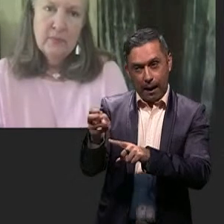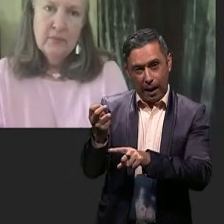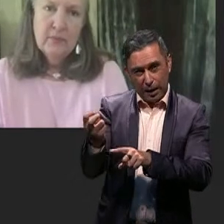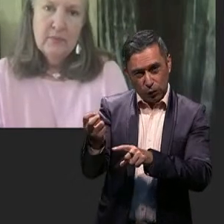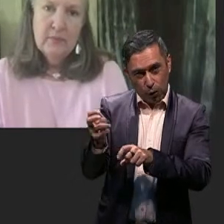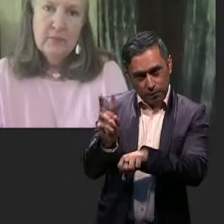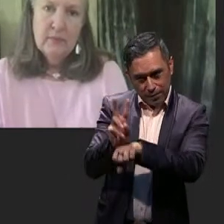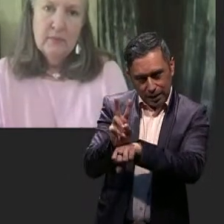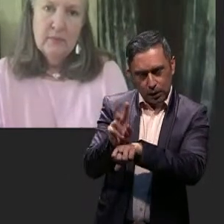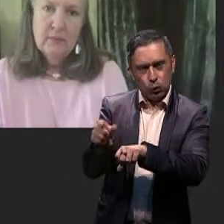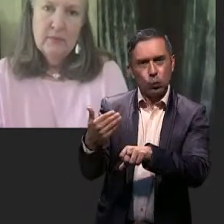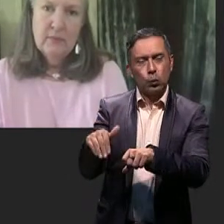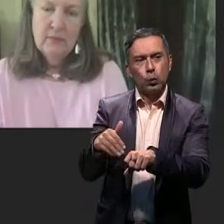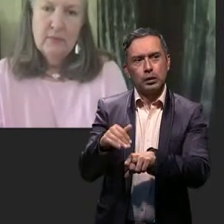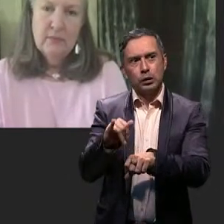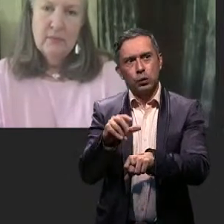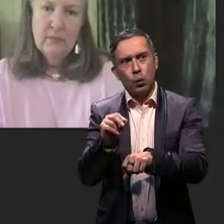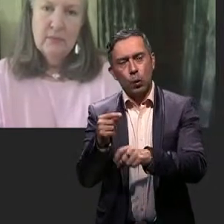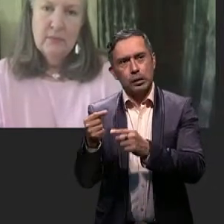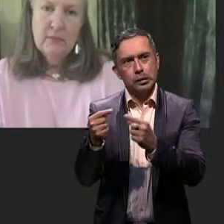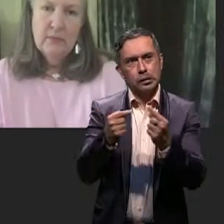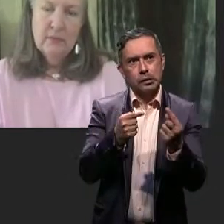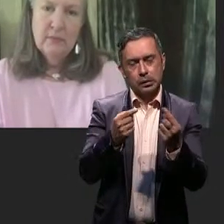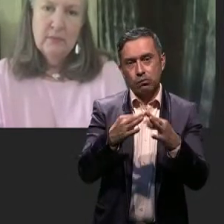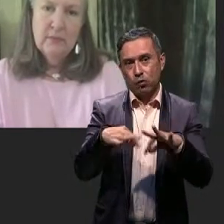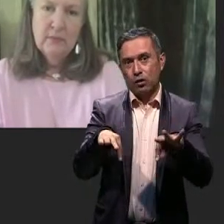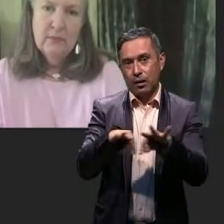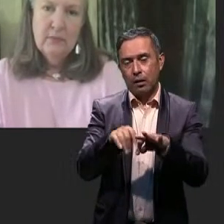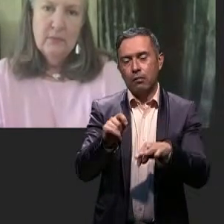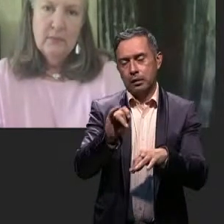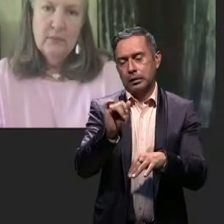I think that this is an important dilemma, the way